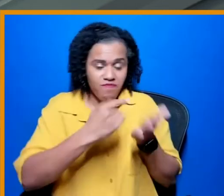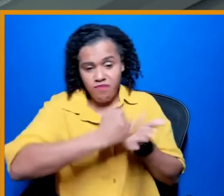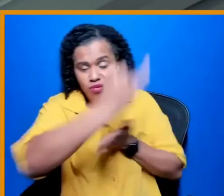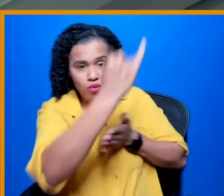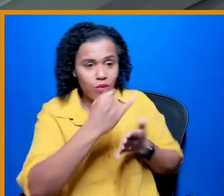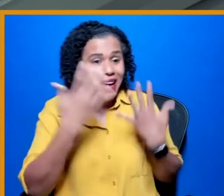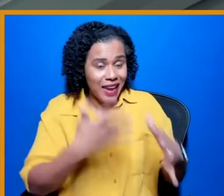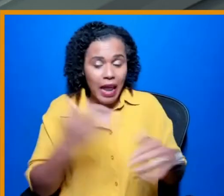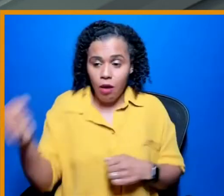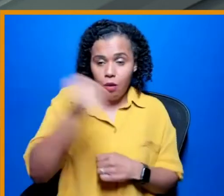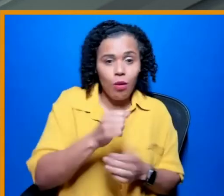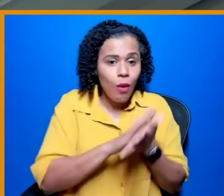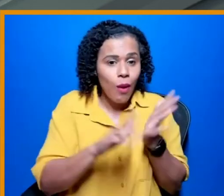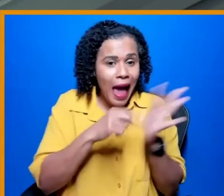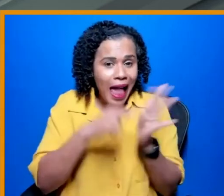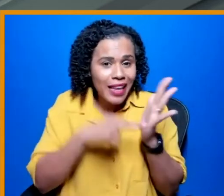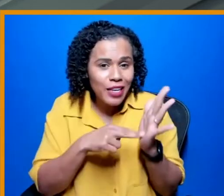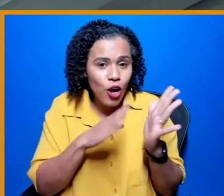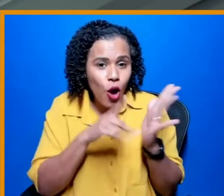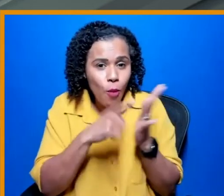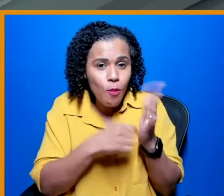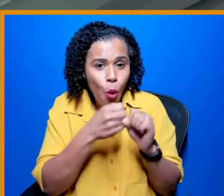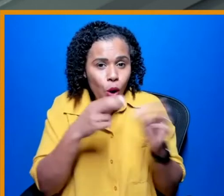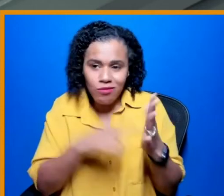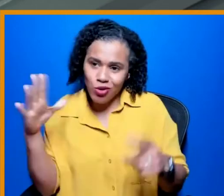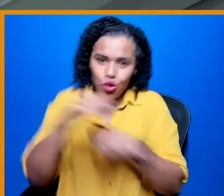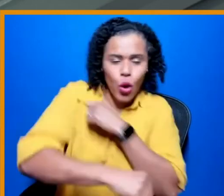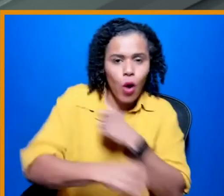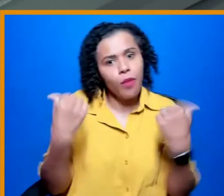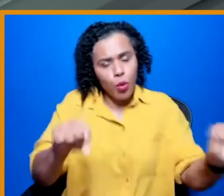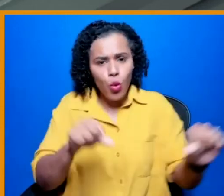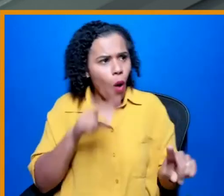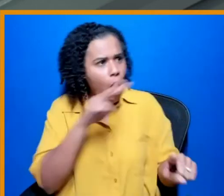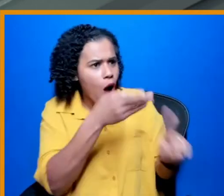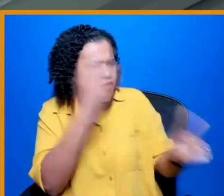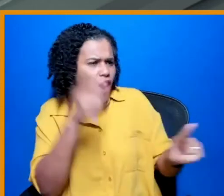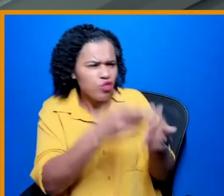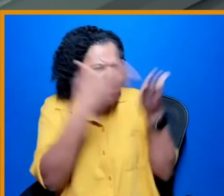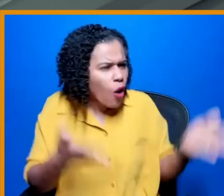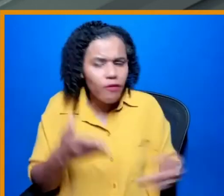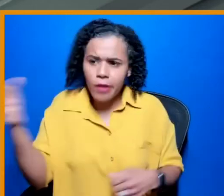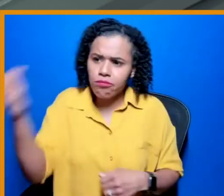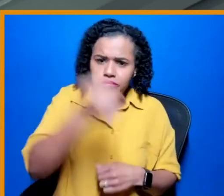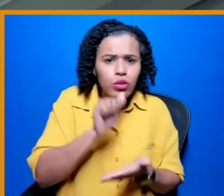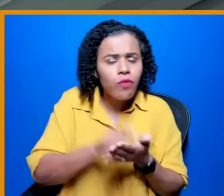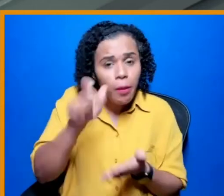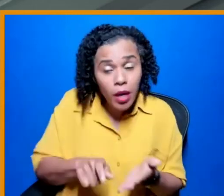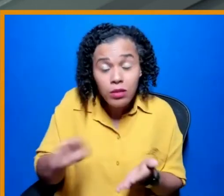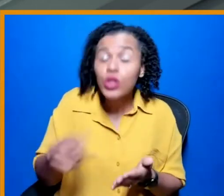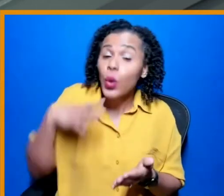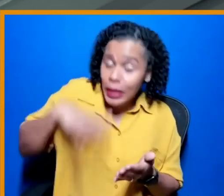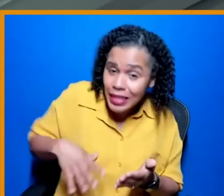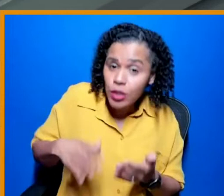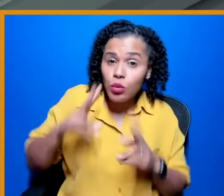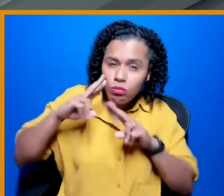part of our team in Westminster as a result. Today's motions call once and for all for there to be a full inquiry into Conservative sleaze, including the